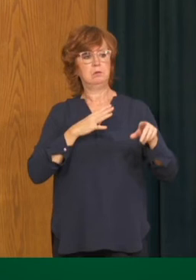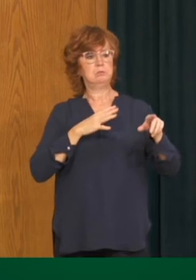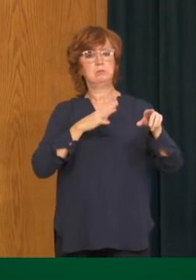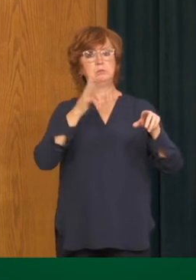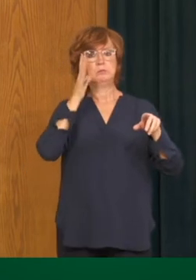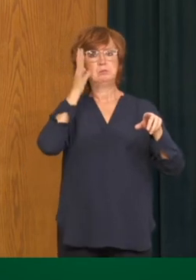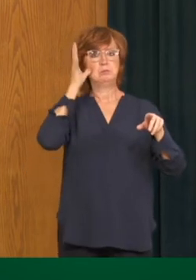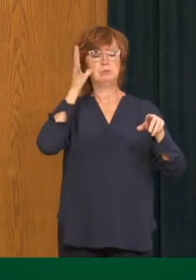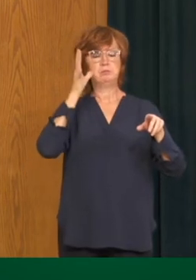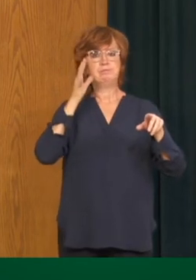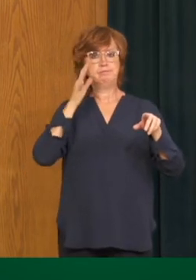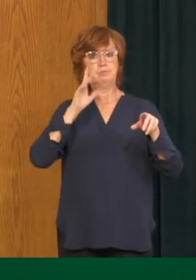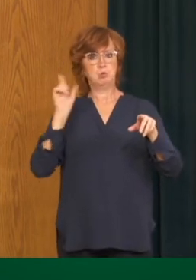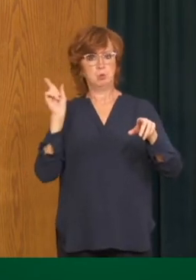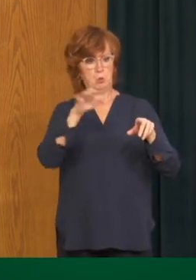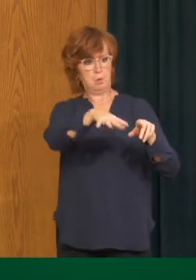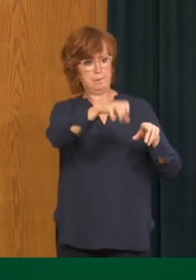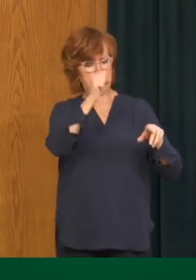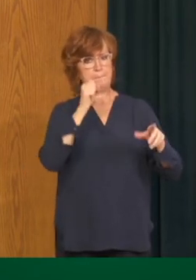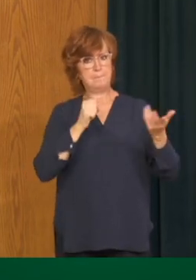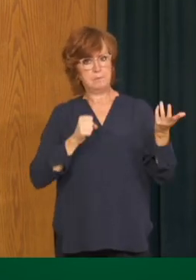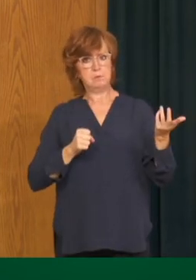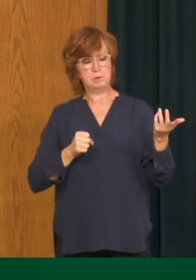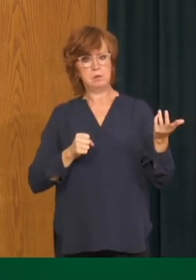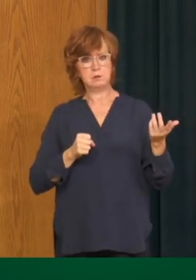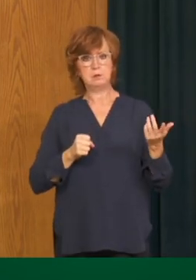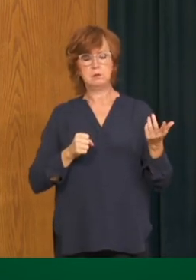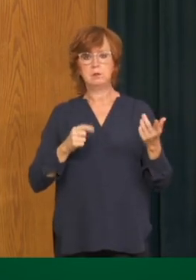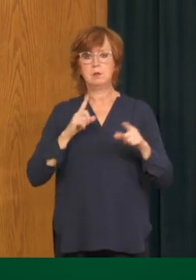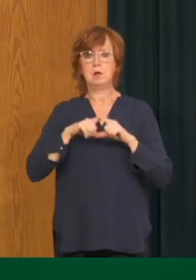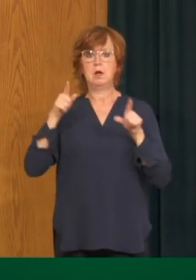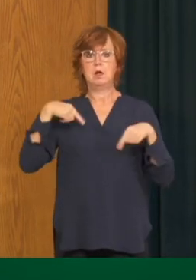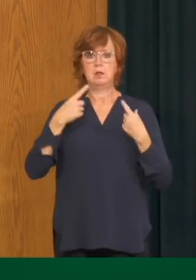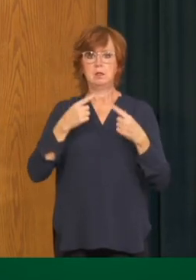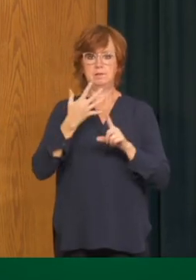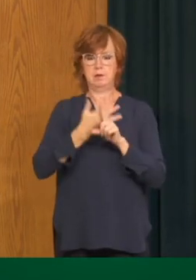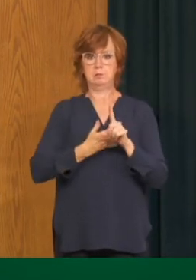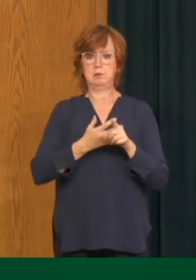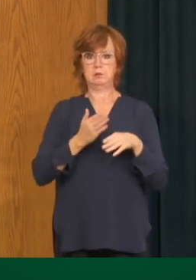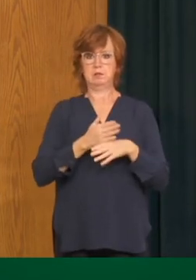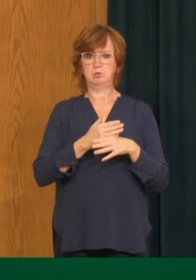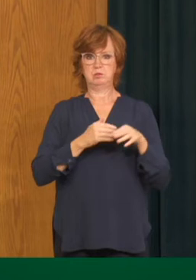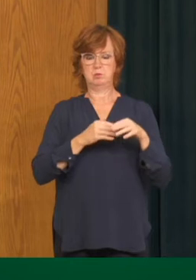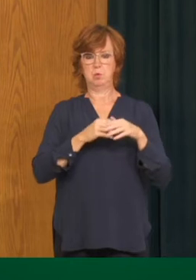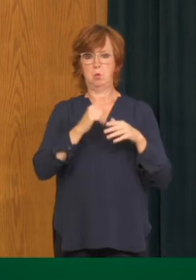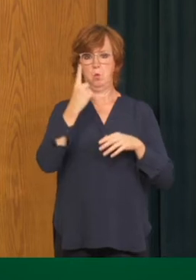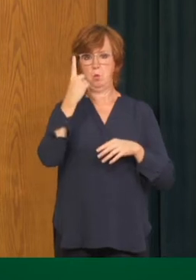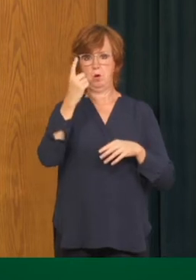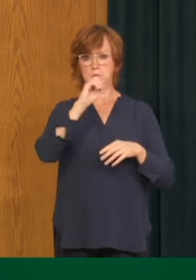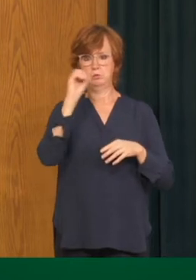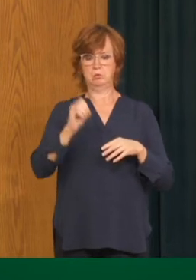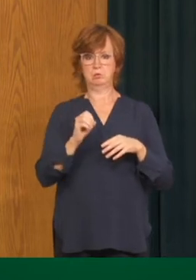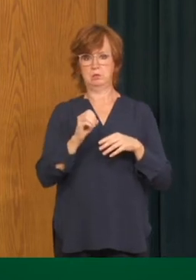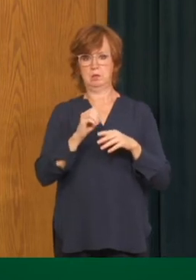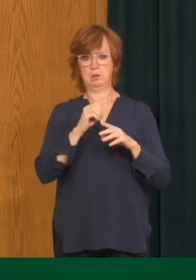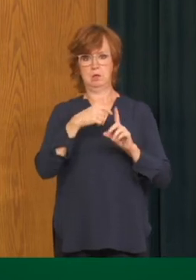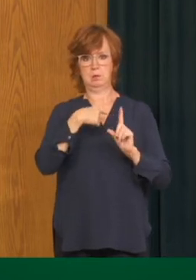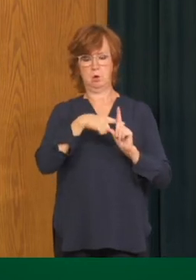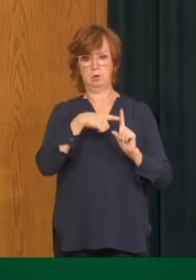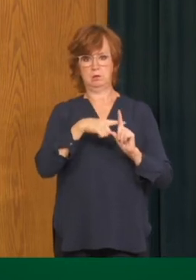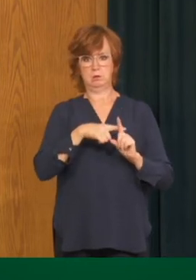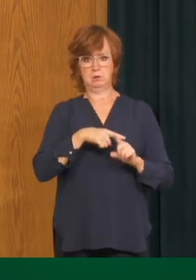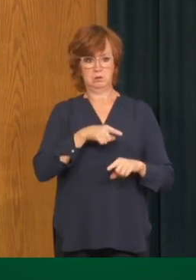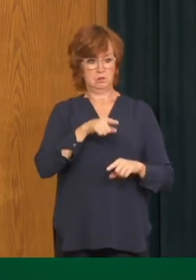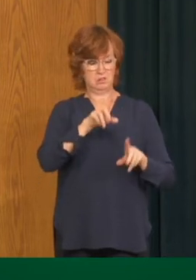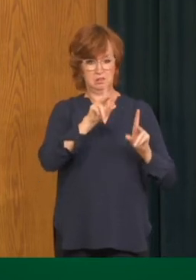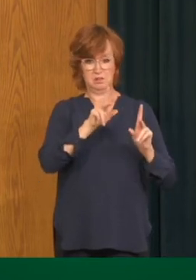a test positive rate even now is around 1%. So just because a child has symptoms doesn't automatically mean it's COVID. And